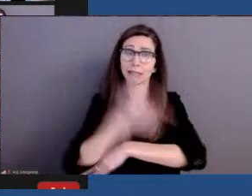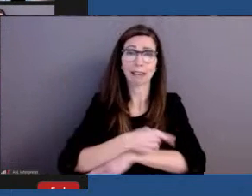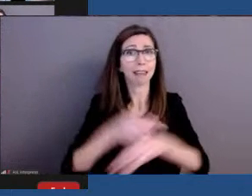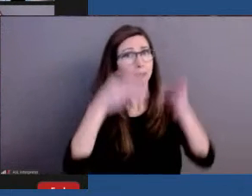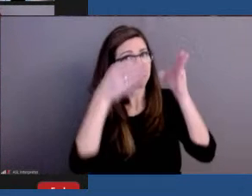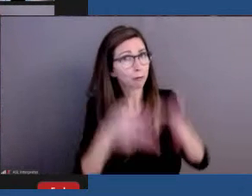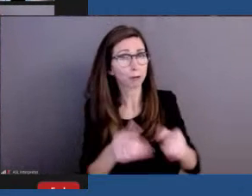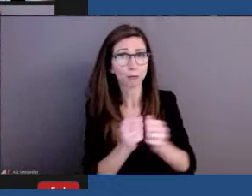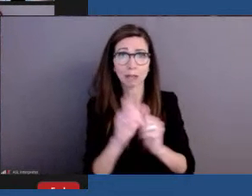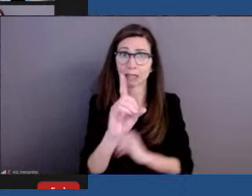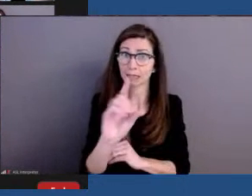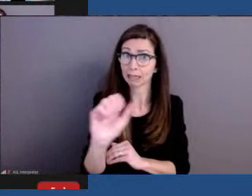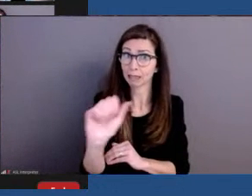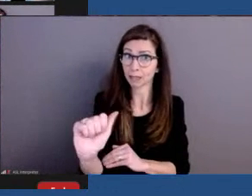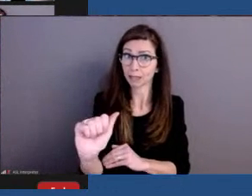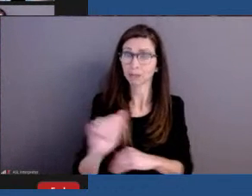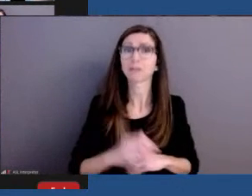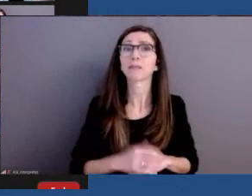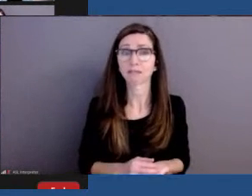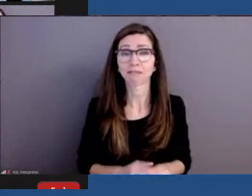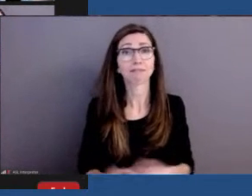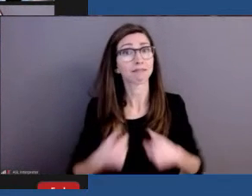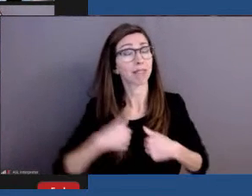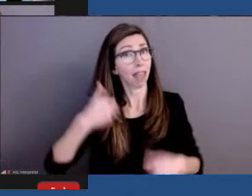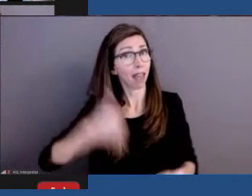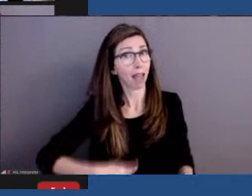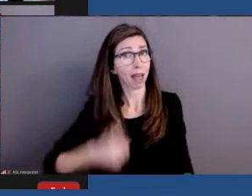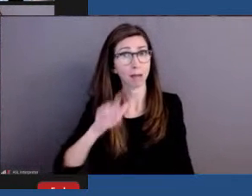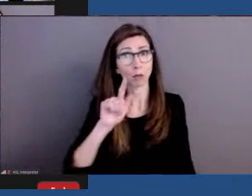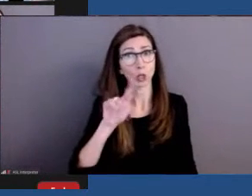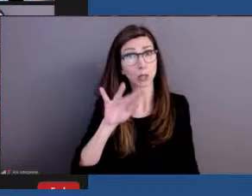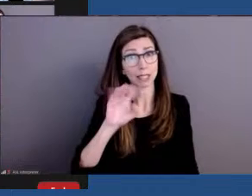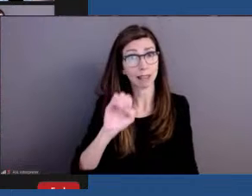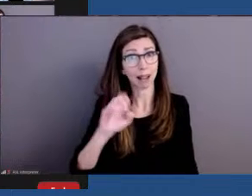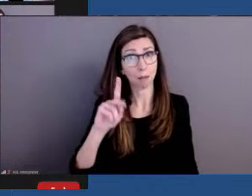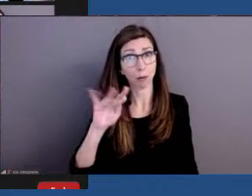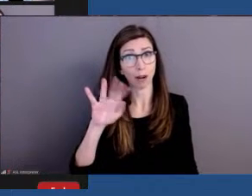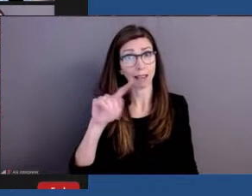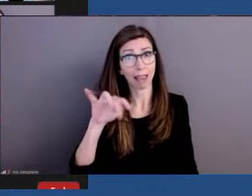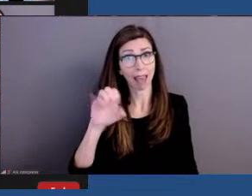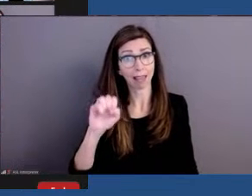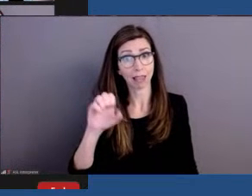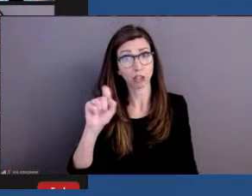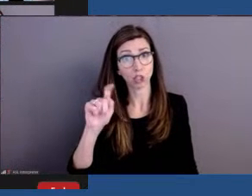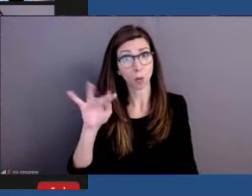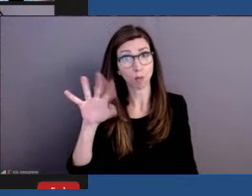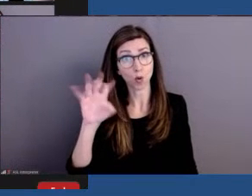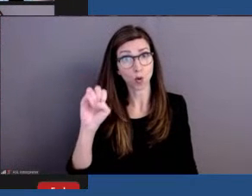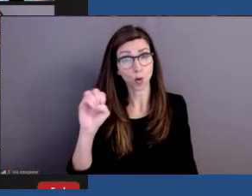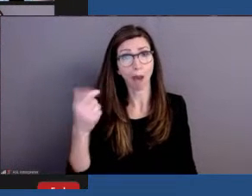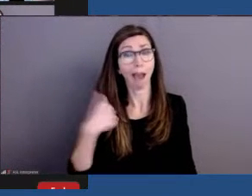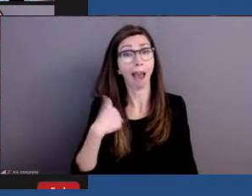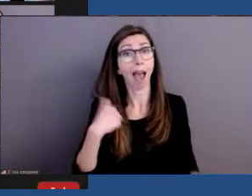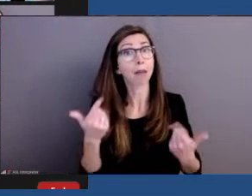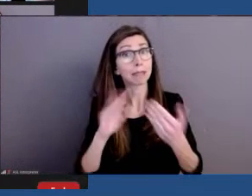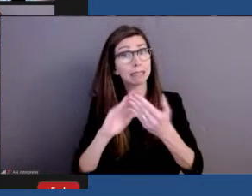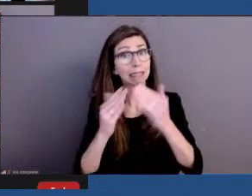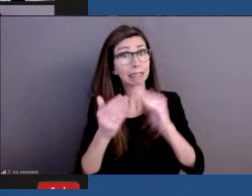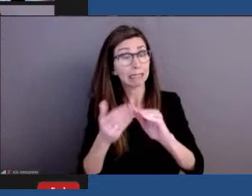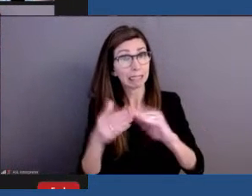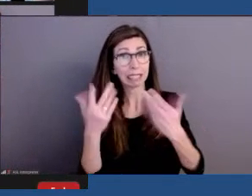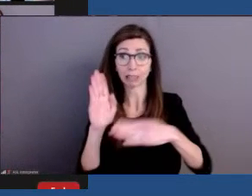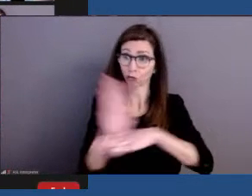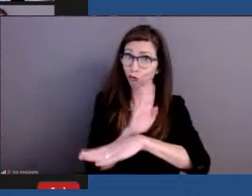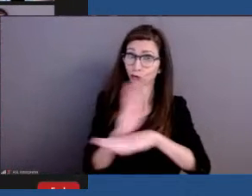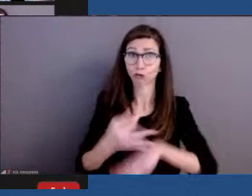Nations Unies. I'm Lucille Burlingett-Saumur, and I am the city's corporate accessibility specialist.